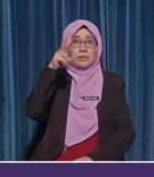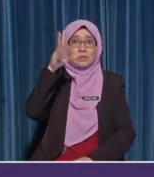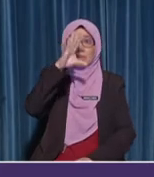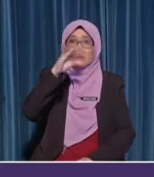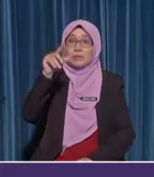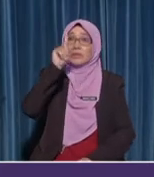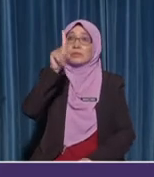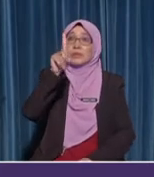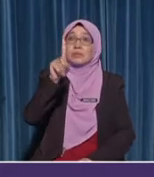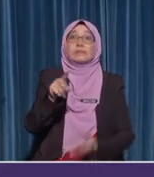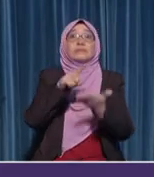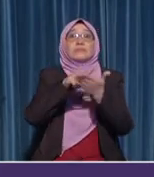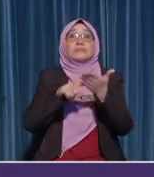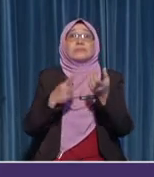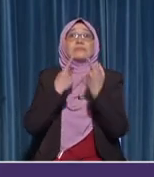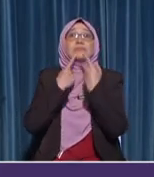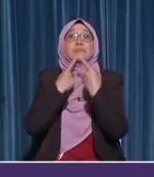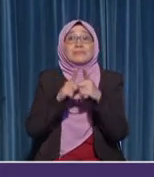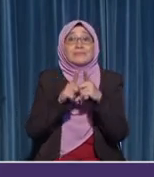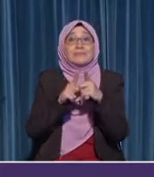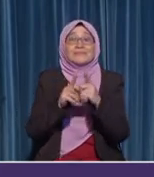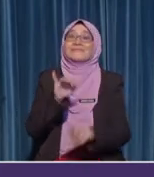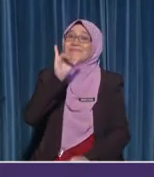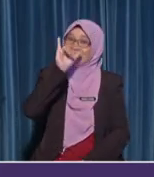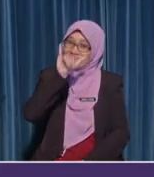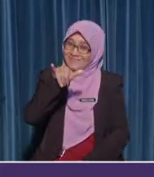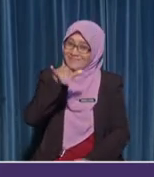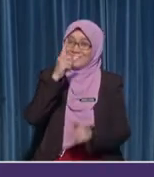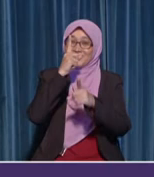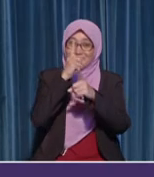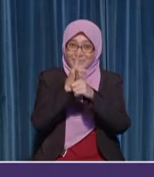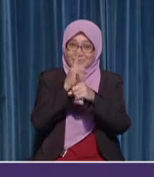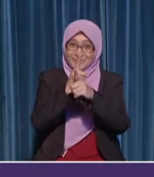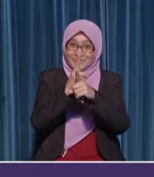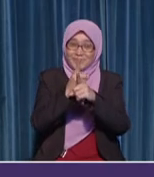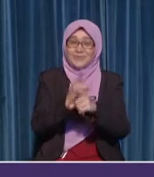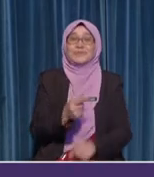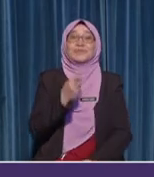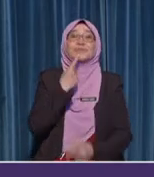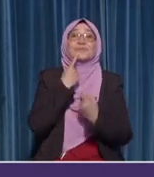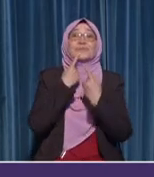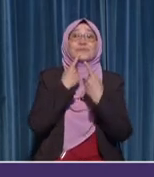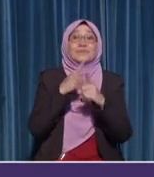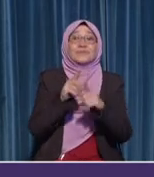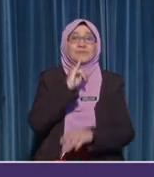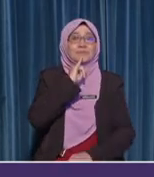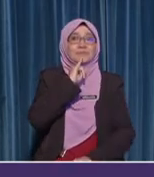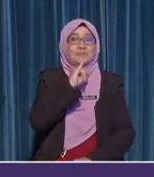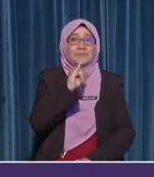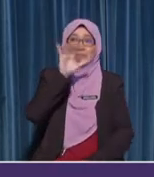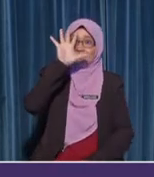answer? Yes, correct. The answer is 5